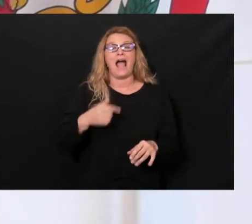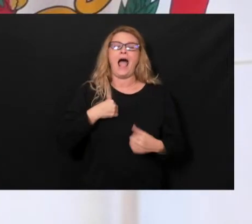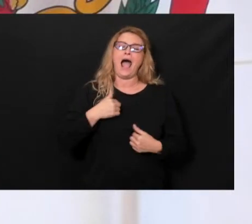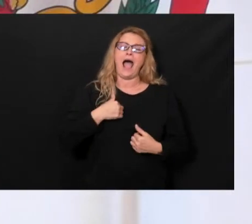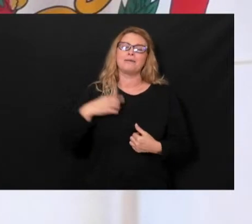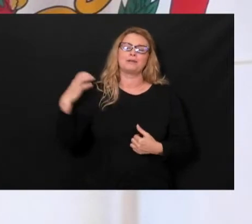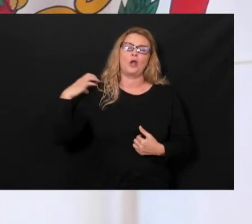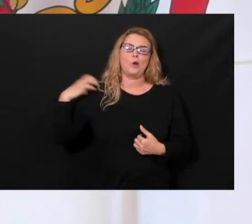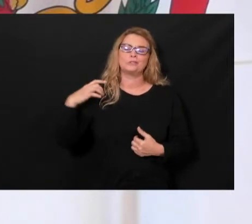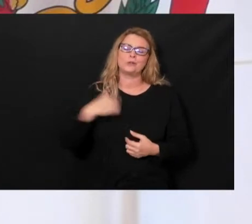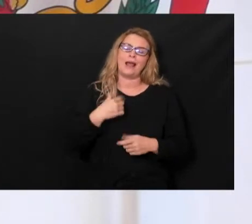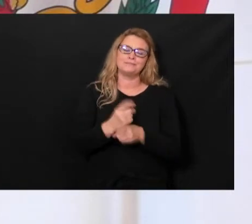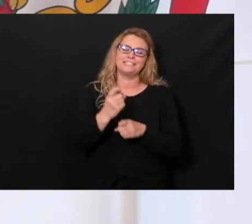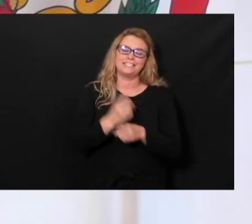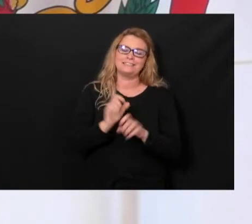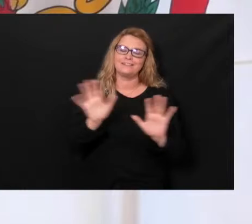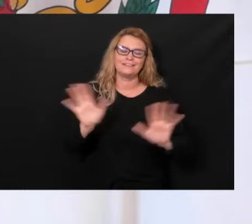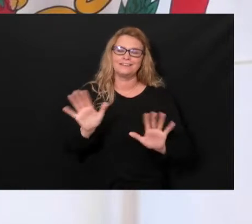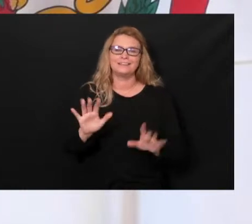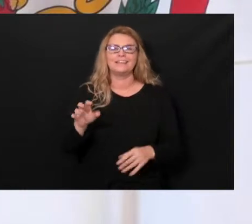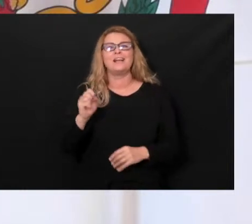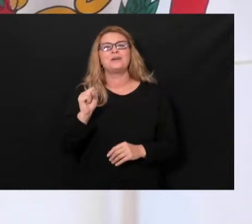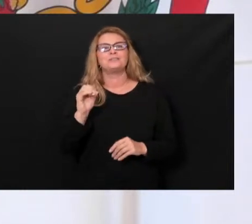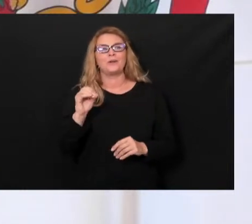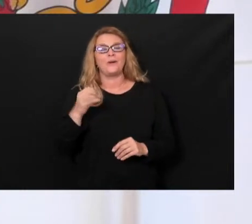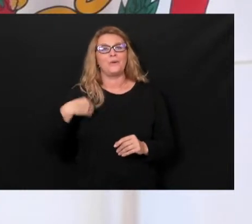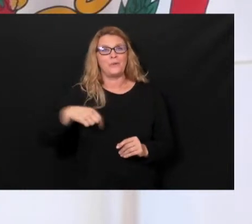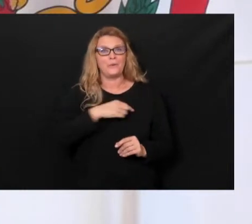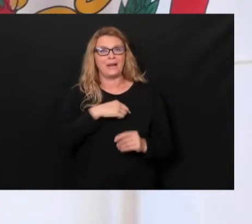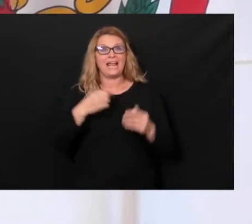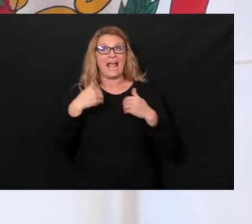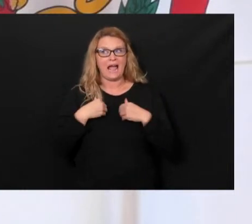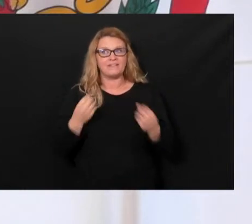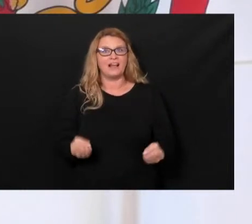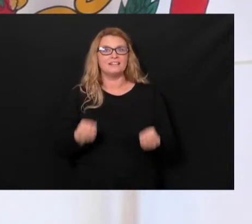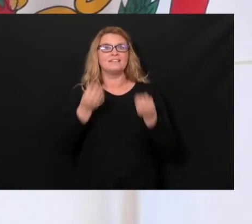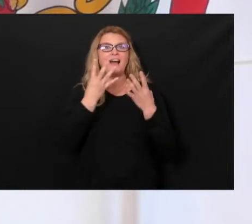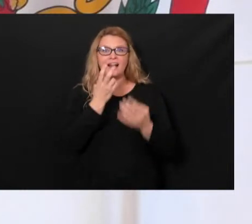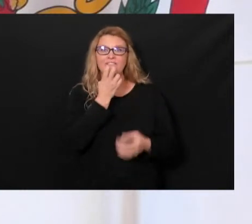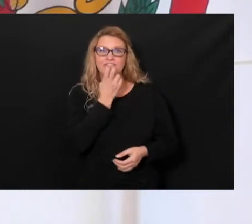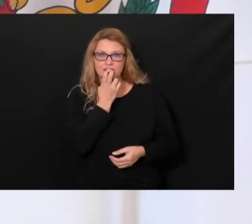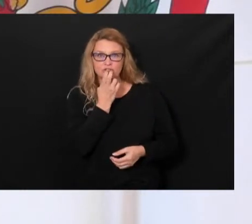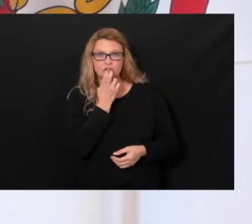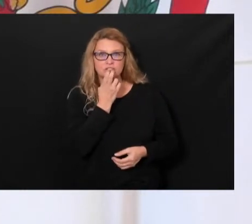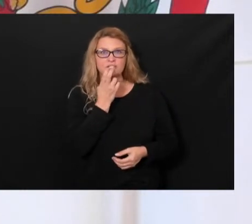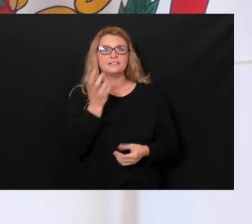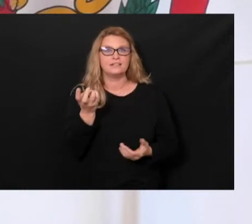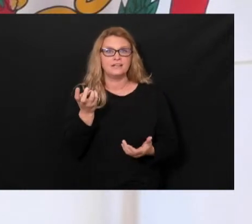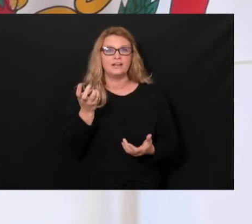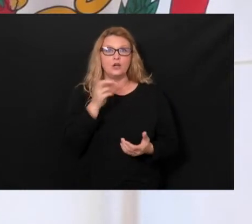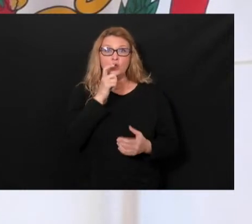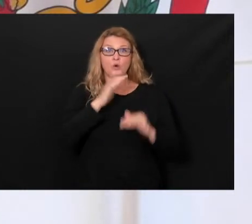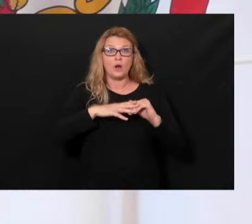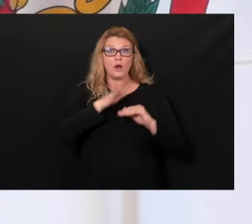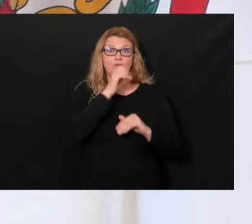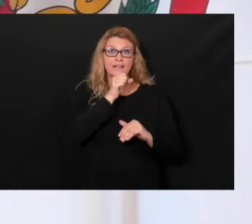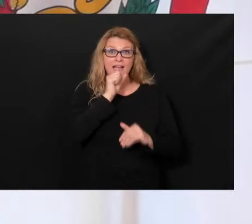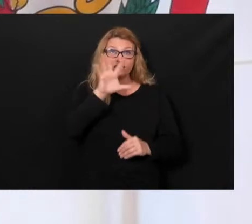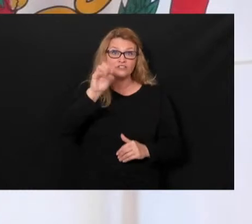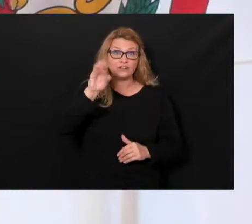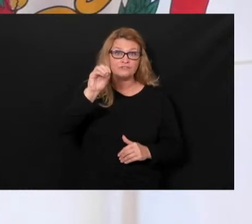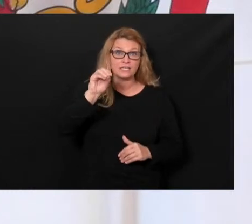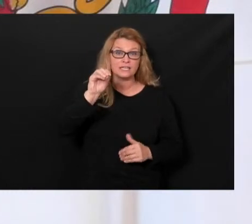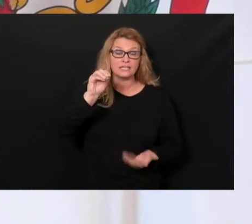coach, But nevertheless, we do have a great many officials that are above the age of 50, and